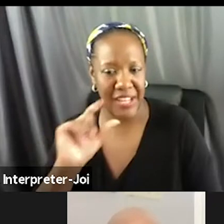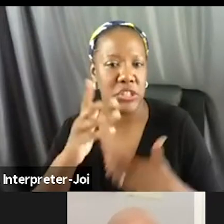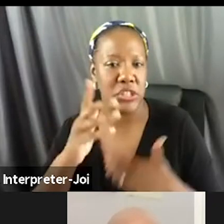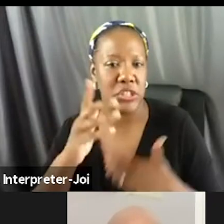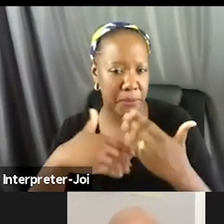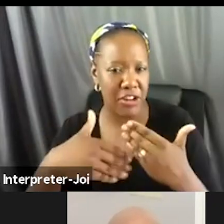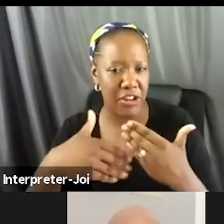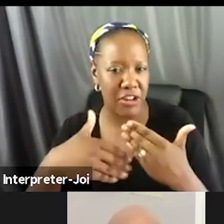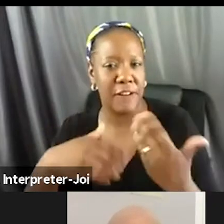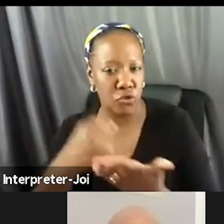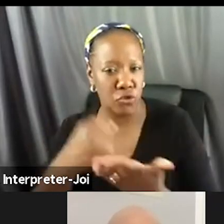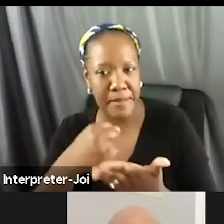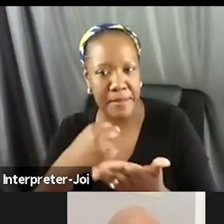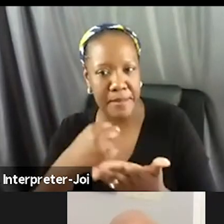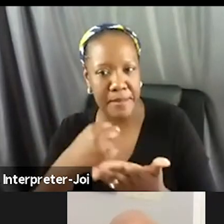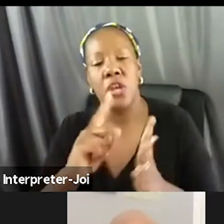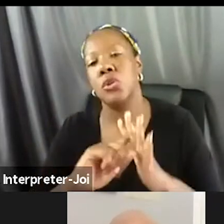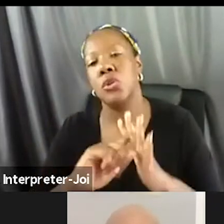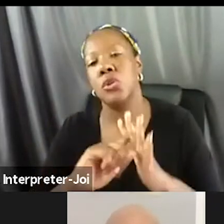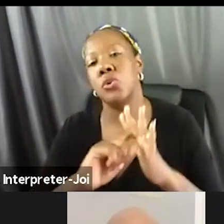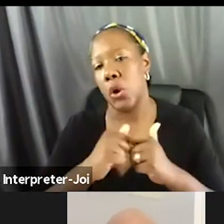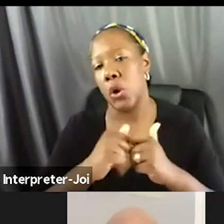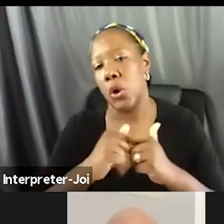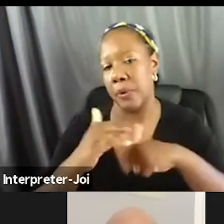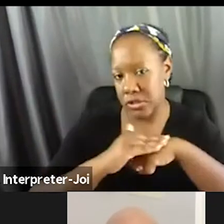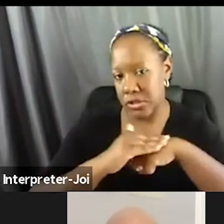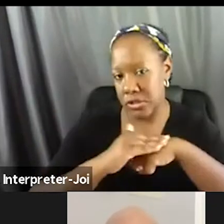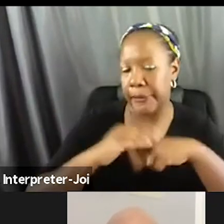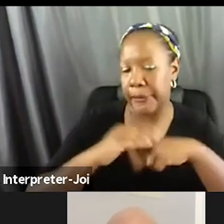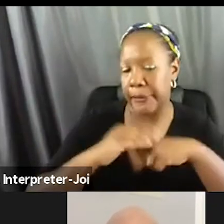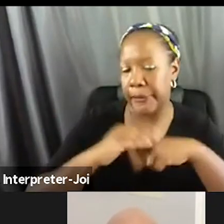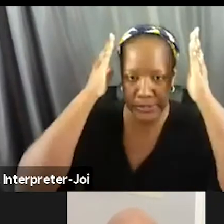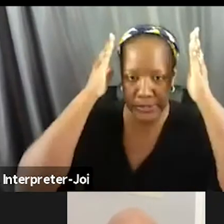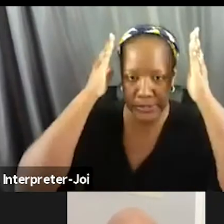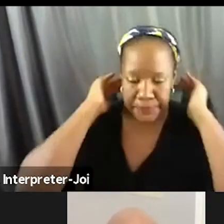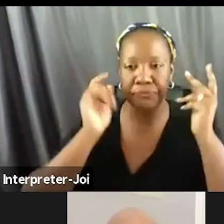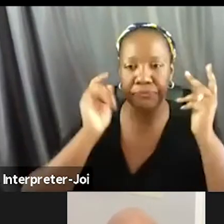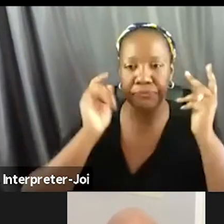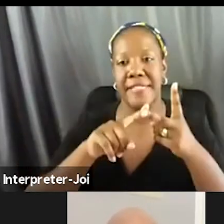right? You start out with the topicals, and then at one point